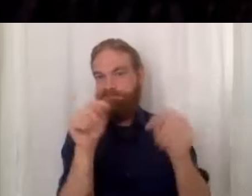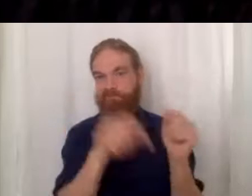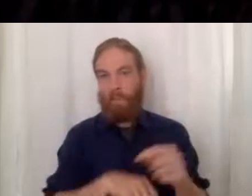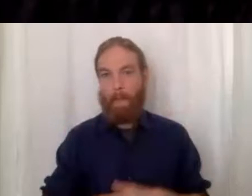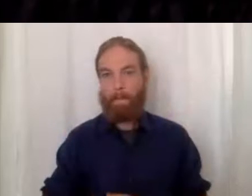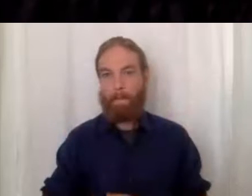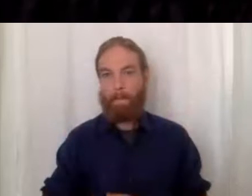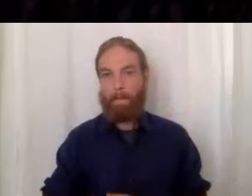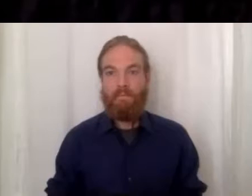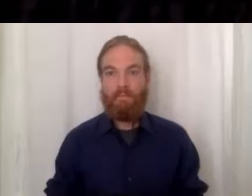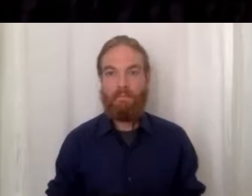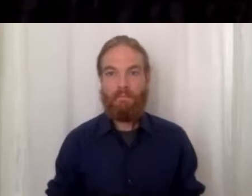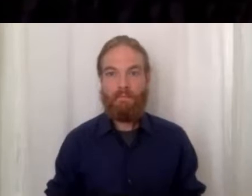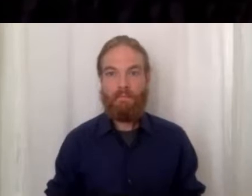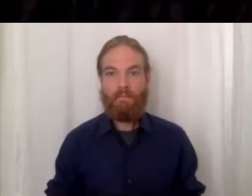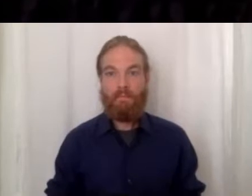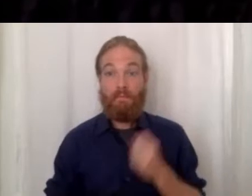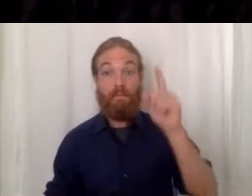and